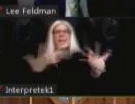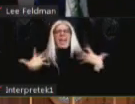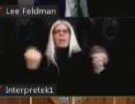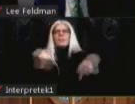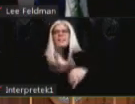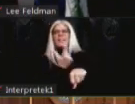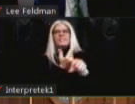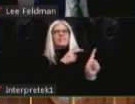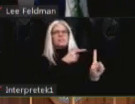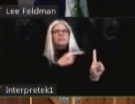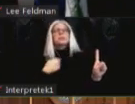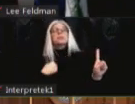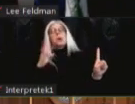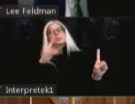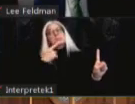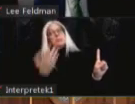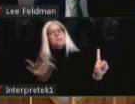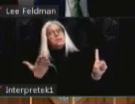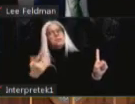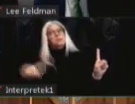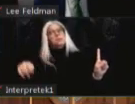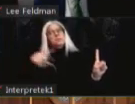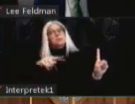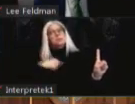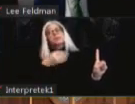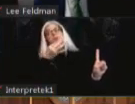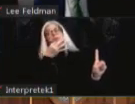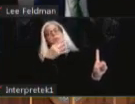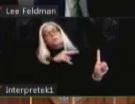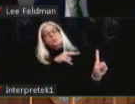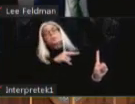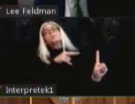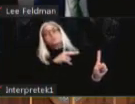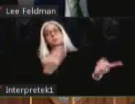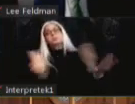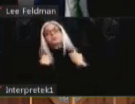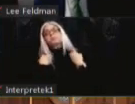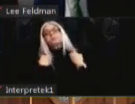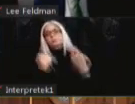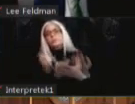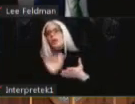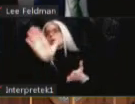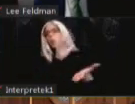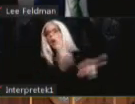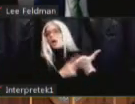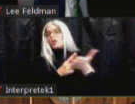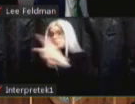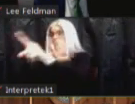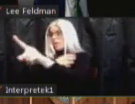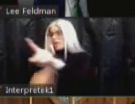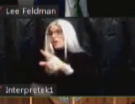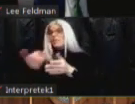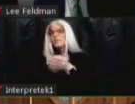am swayed by your argument, Mr. Mayor, that enthusiasm is worth its weight in